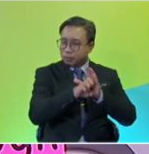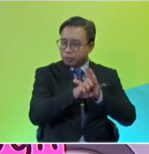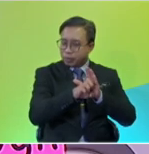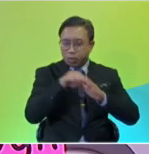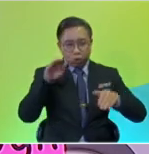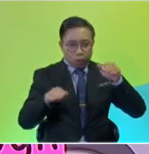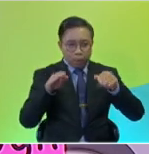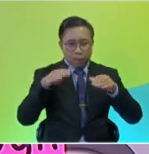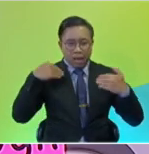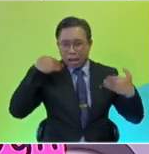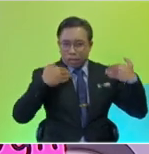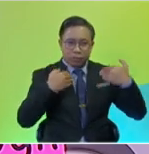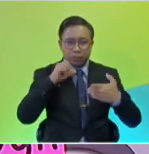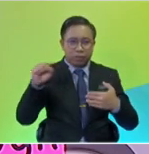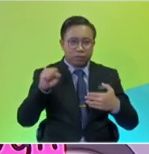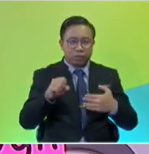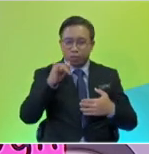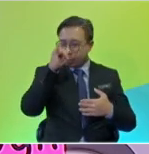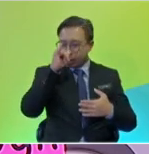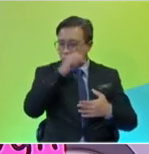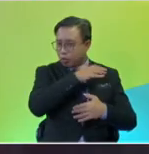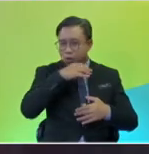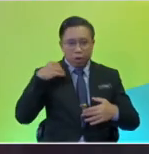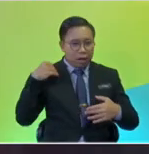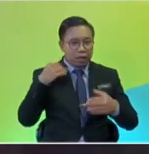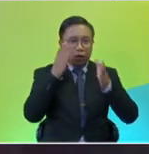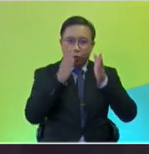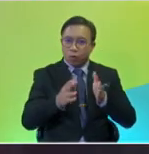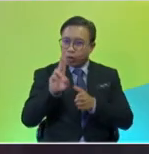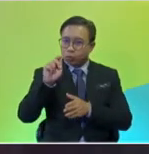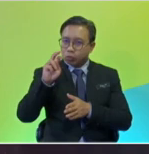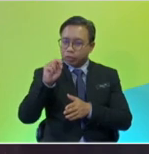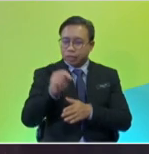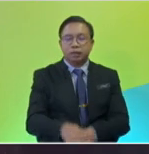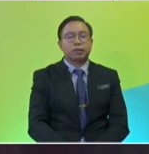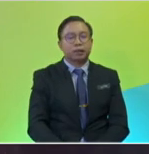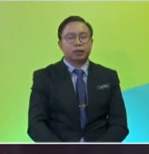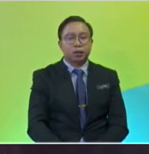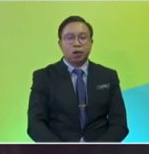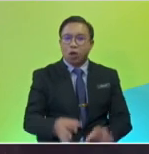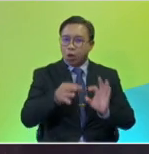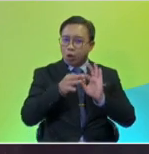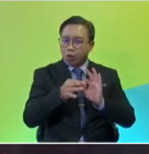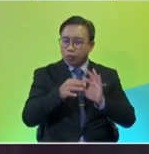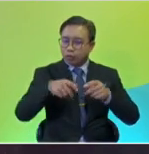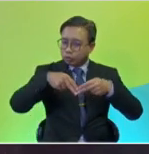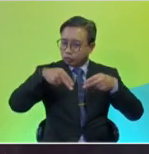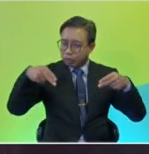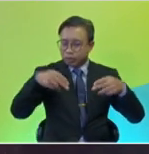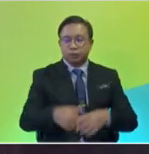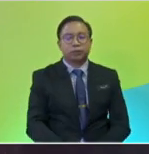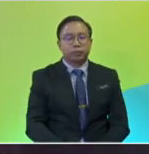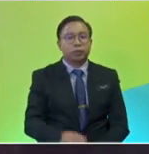like between rhinos and orangutan, sorry. Mm. So, in terms of their size, orangutans are